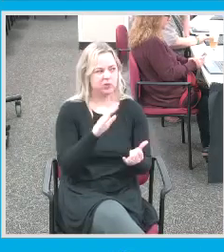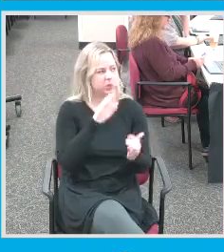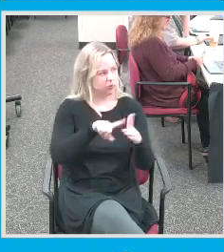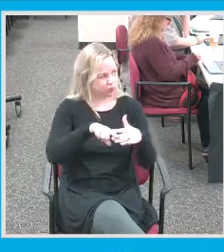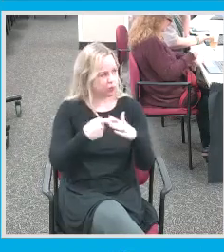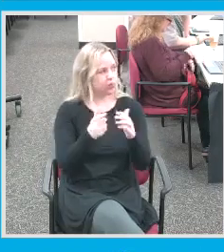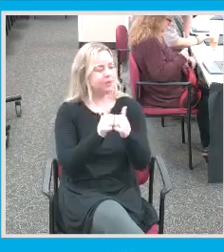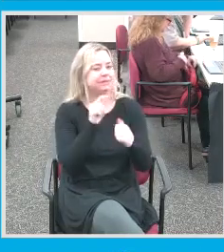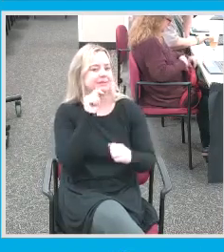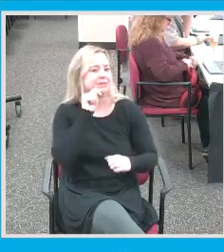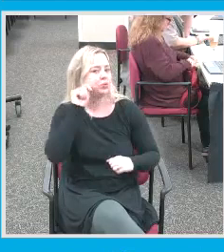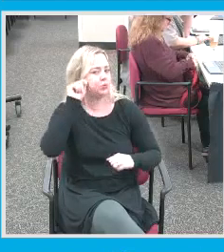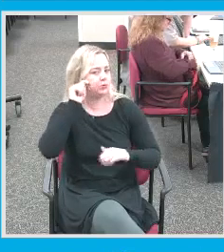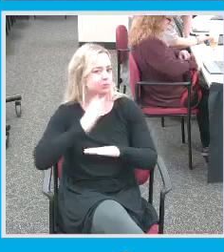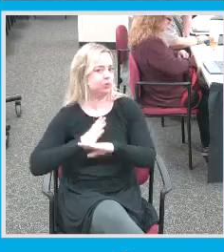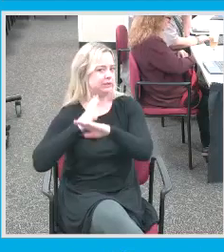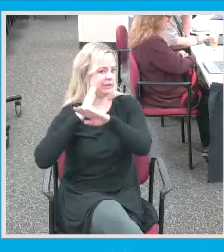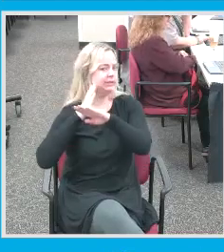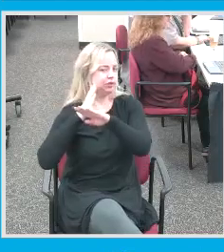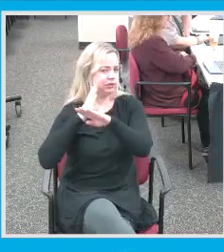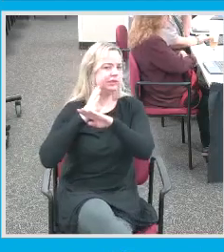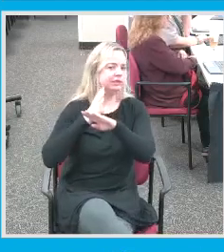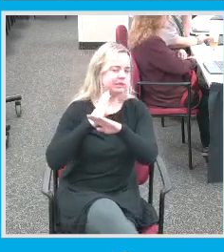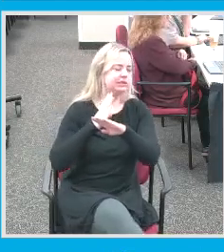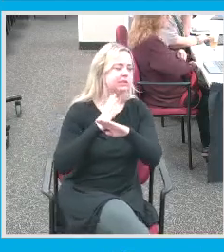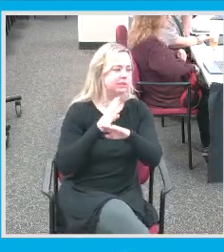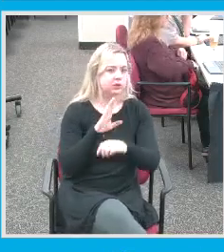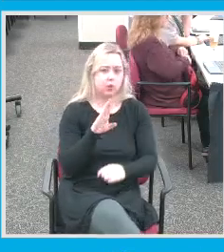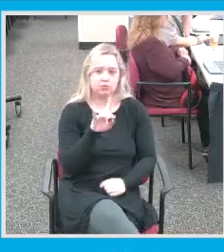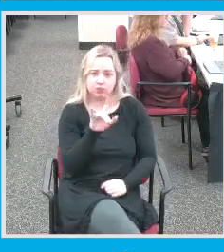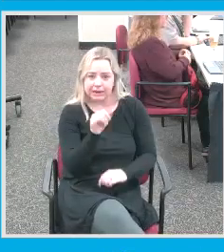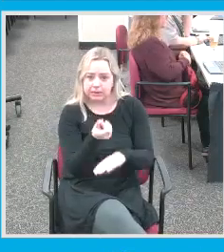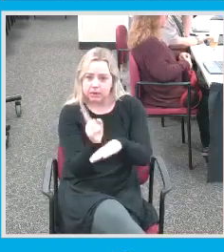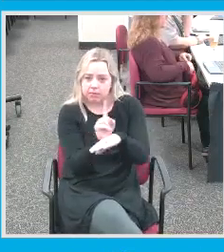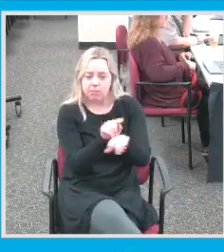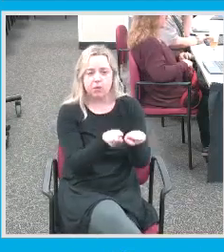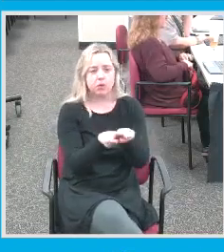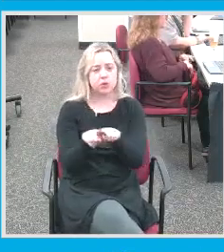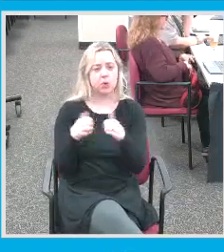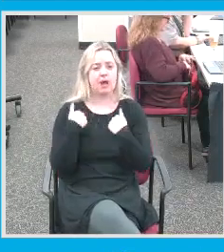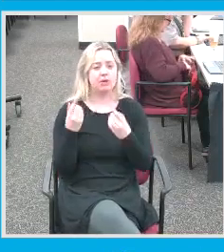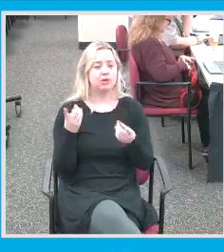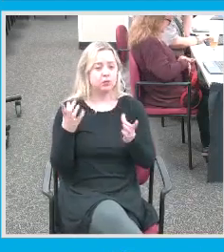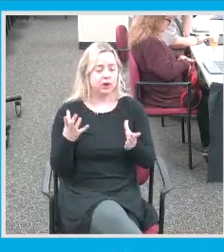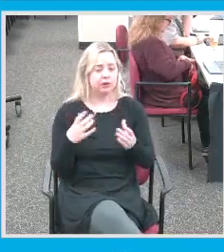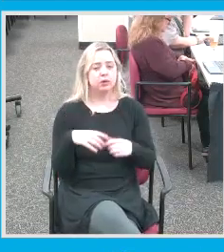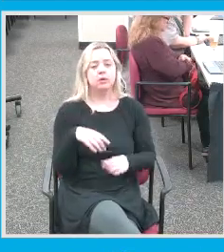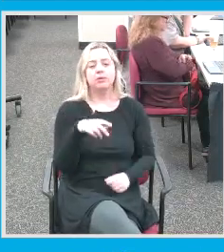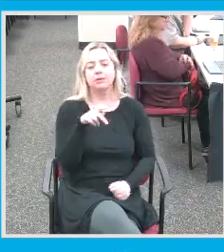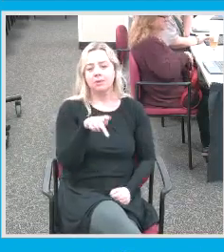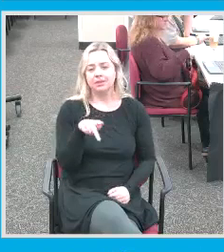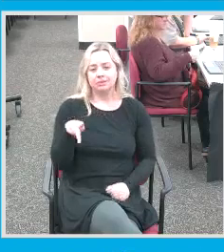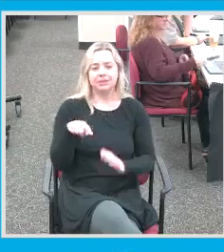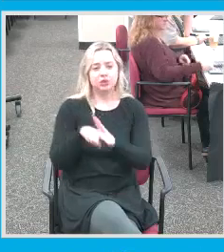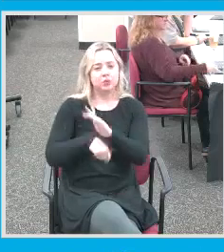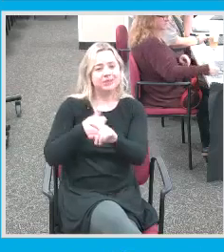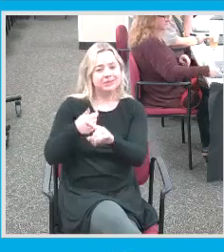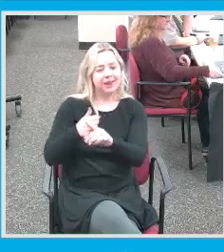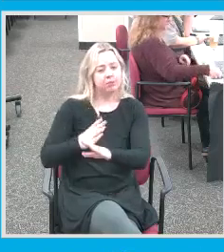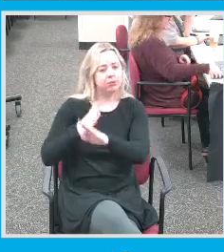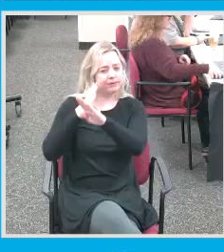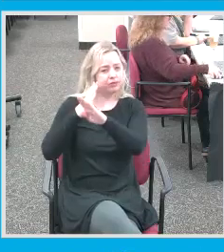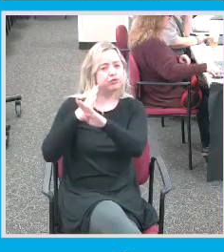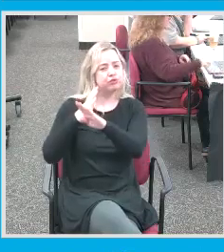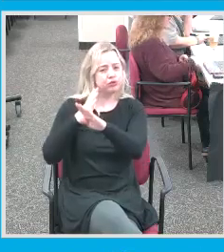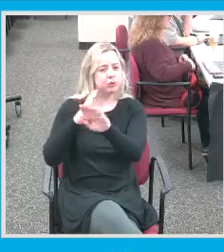prevention, Brittany Rifle, if you want to come up. And then we also have the executive director of the Pikes Peak Suicide Prevention,